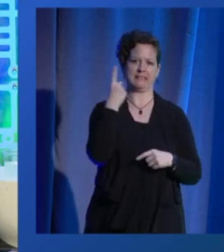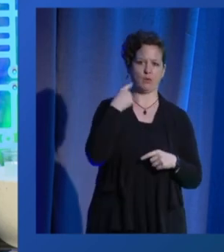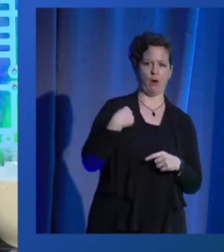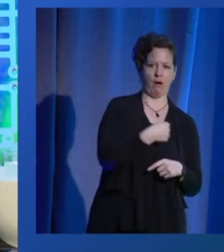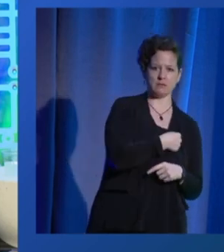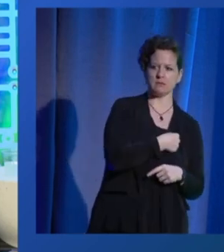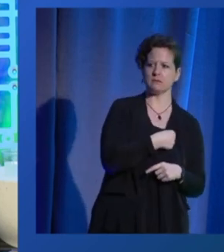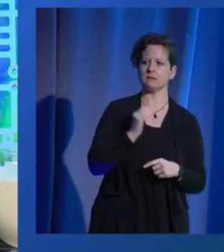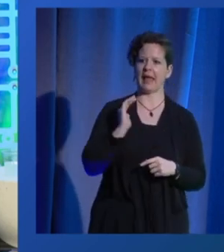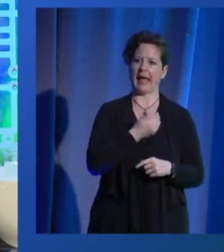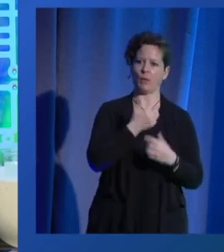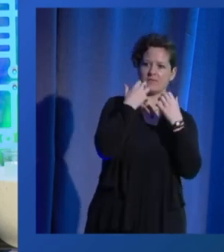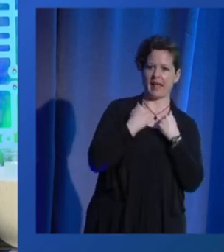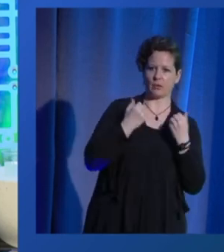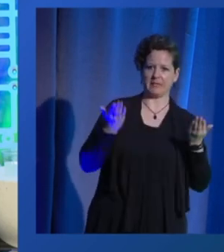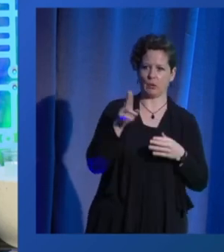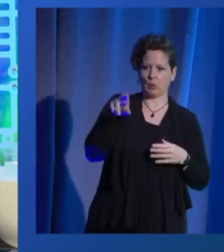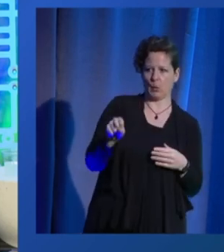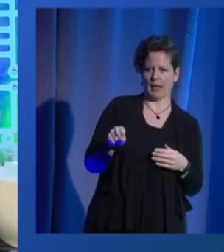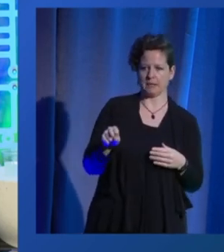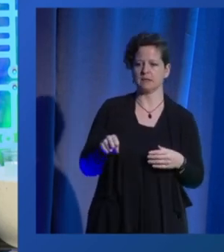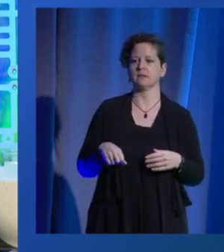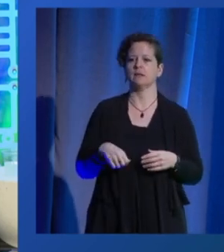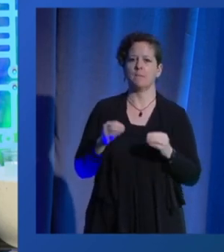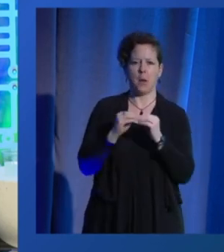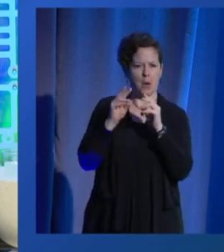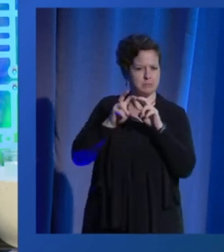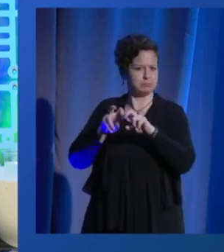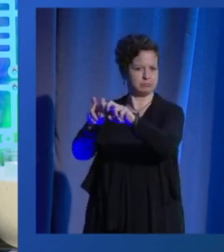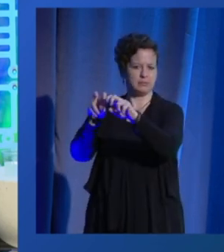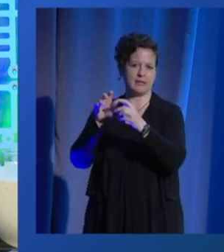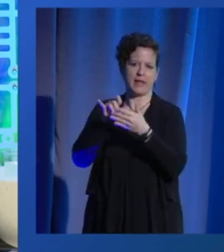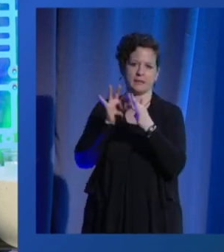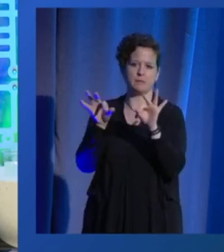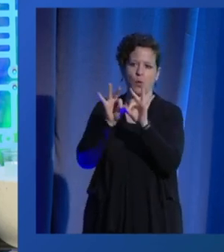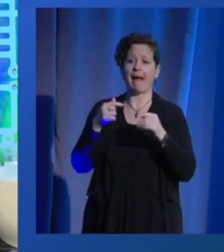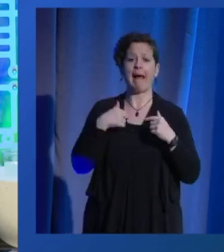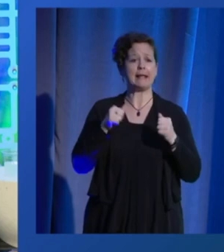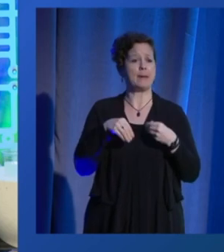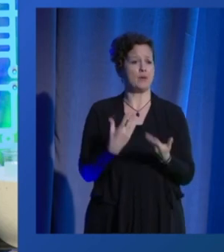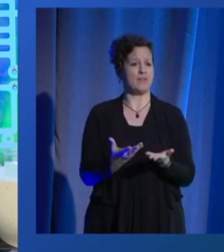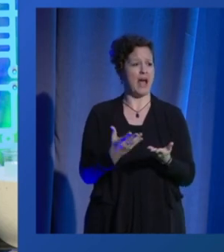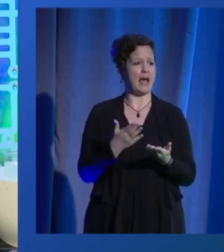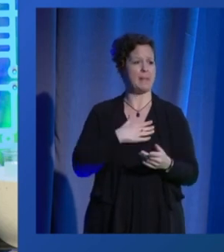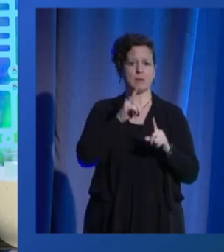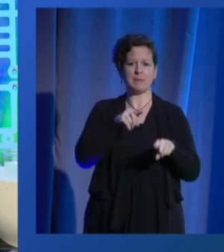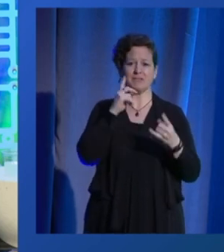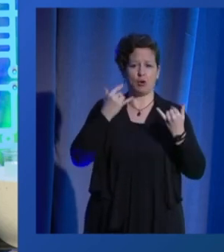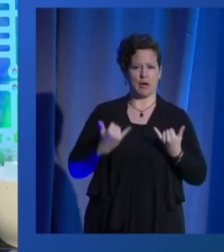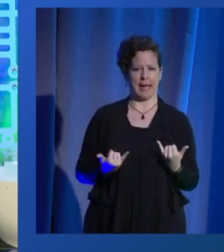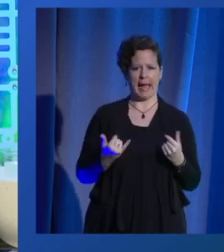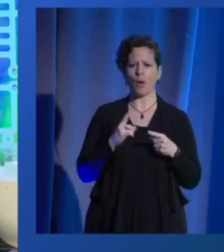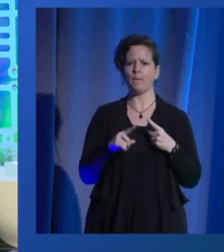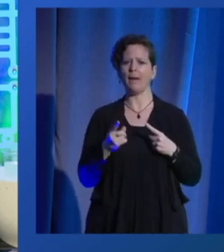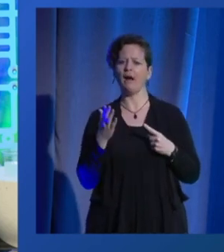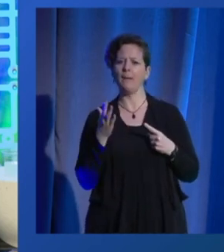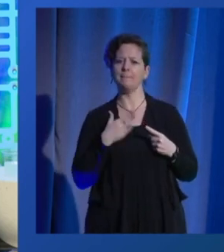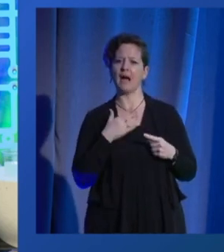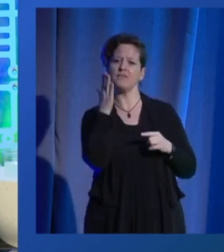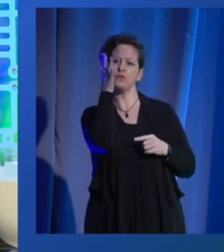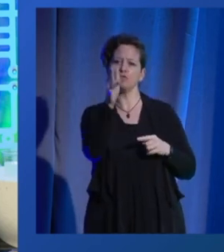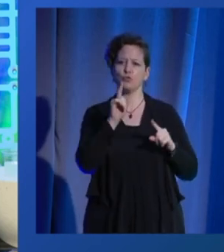American values and so I could provide a static response but really I would encourage you all to be